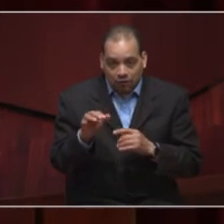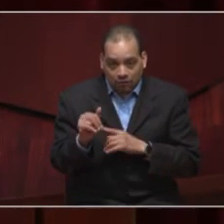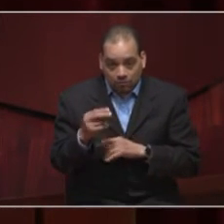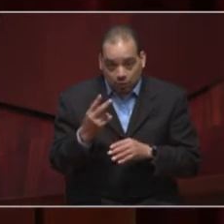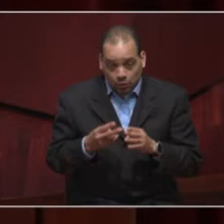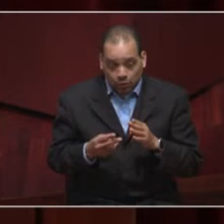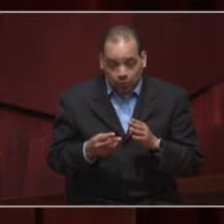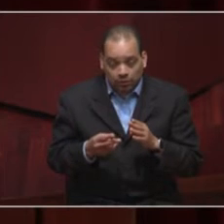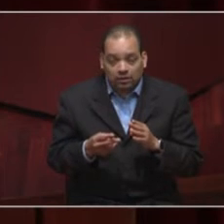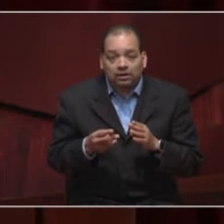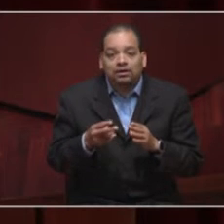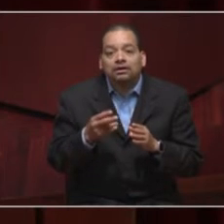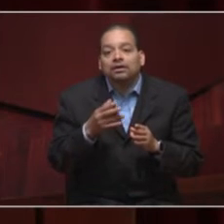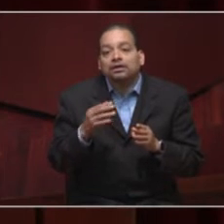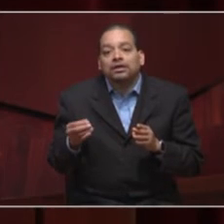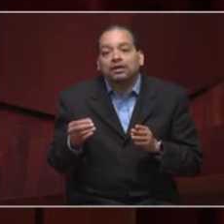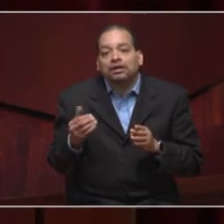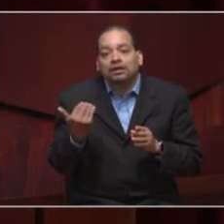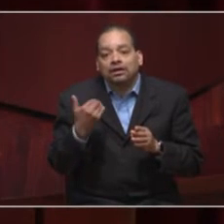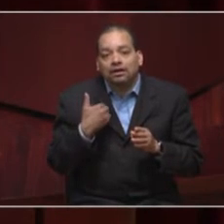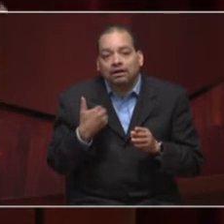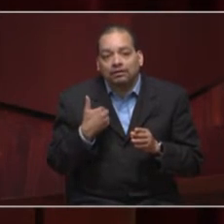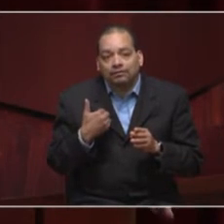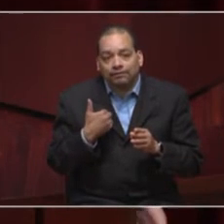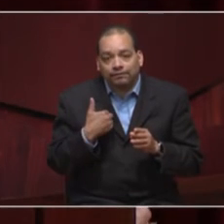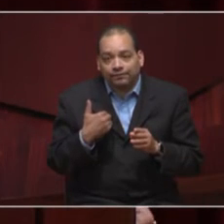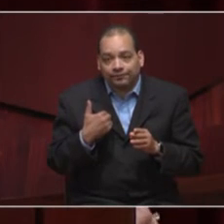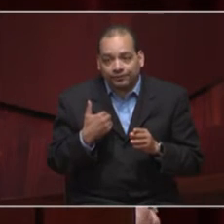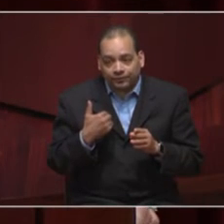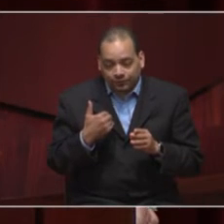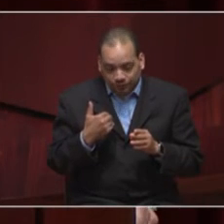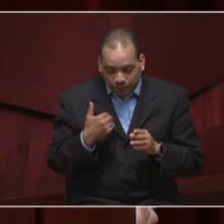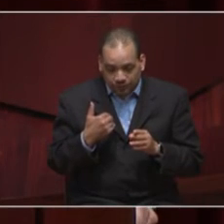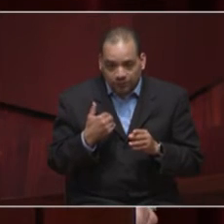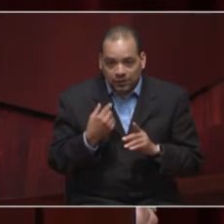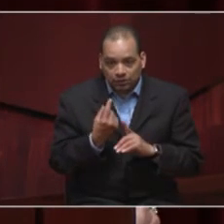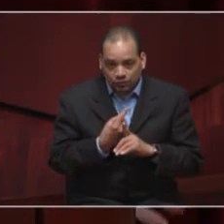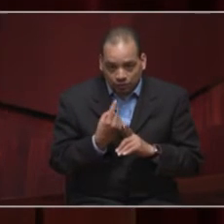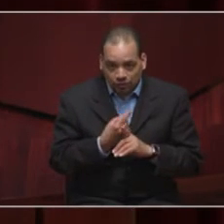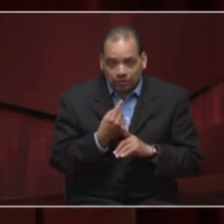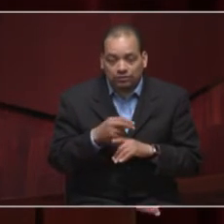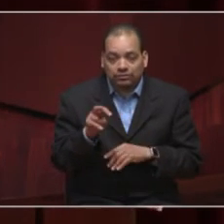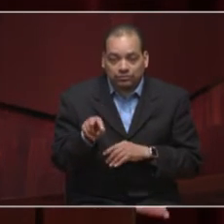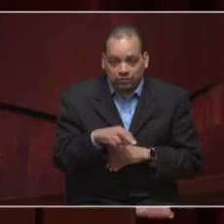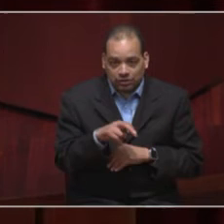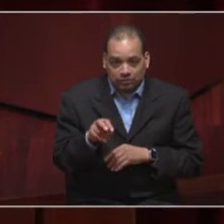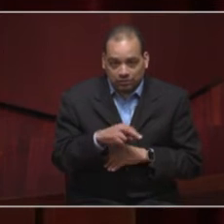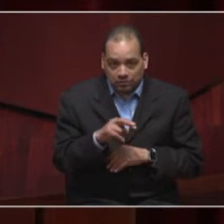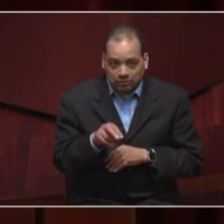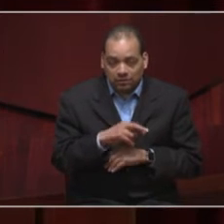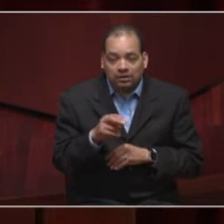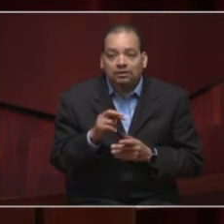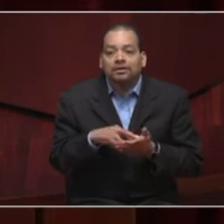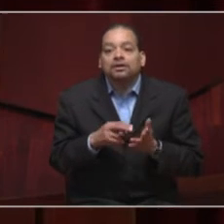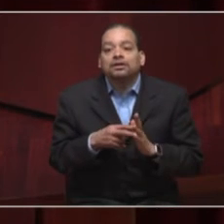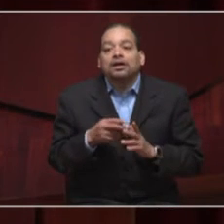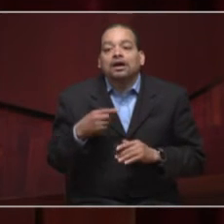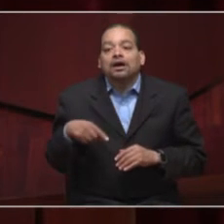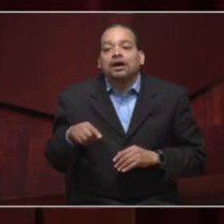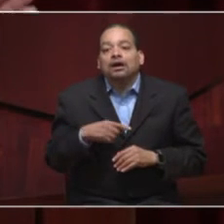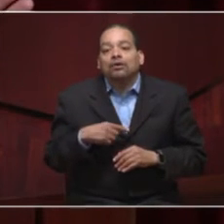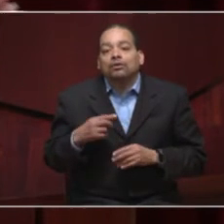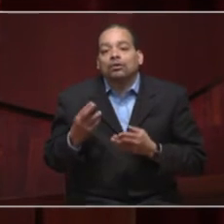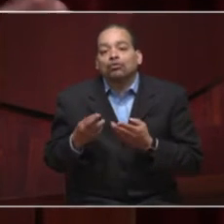Archives to get regular bites of the apple, and it also means that our resources and your resources